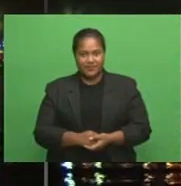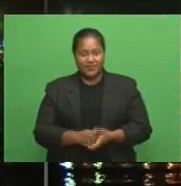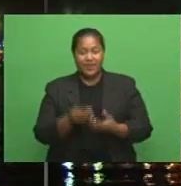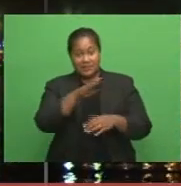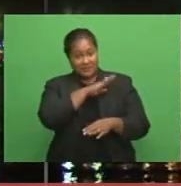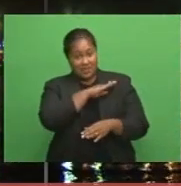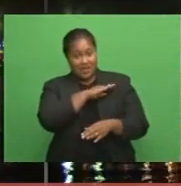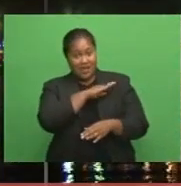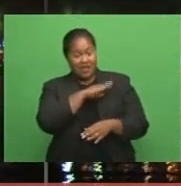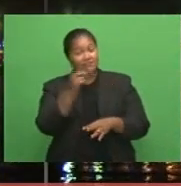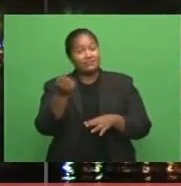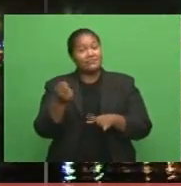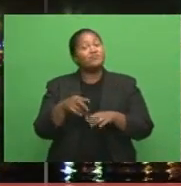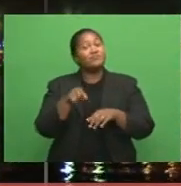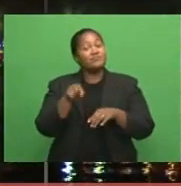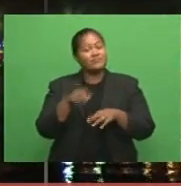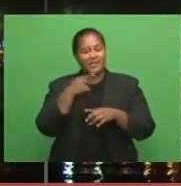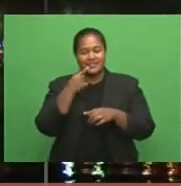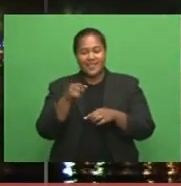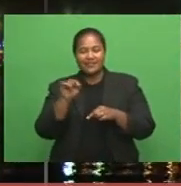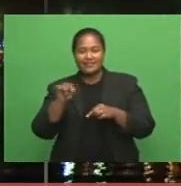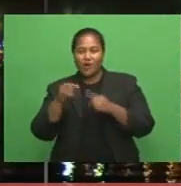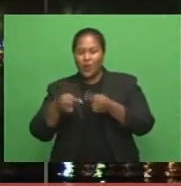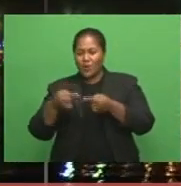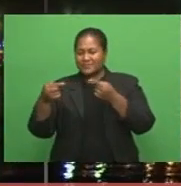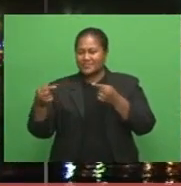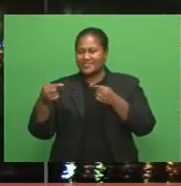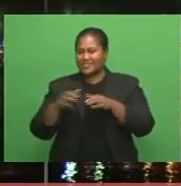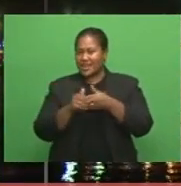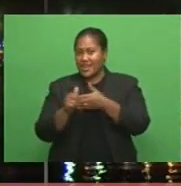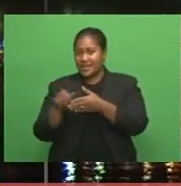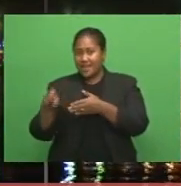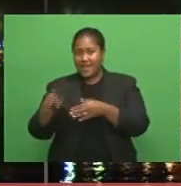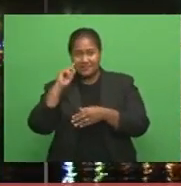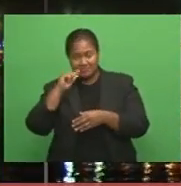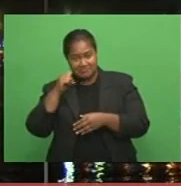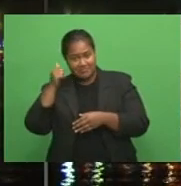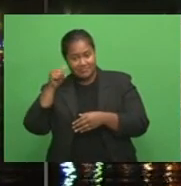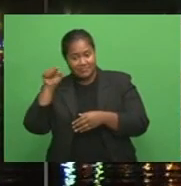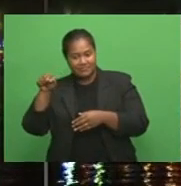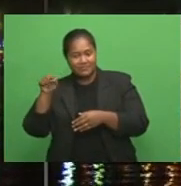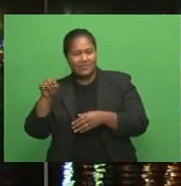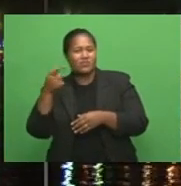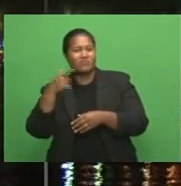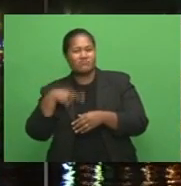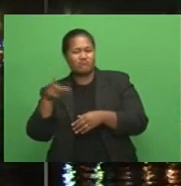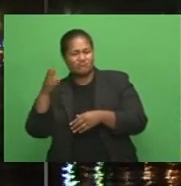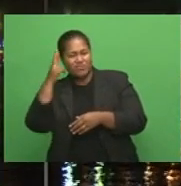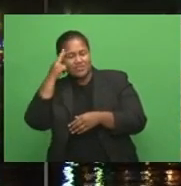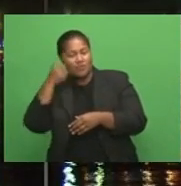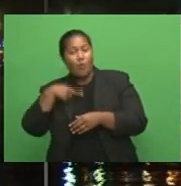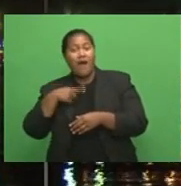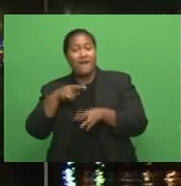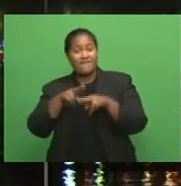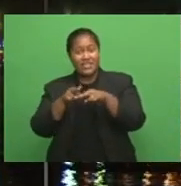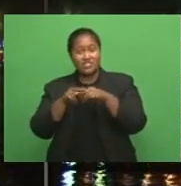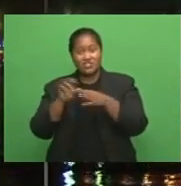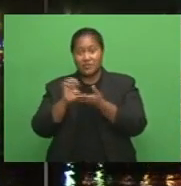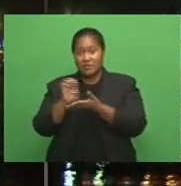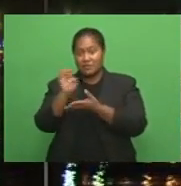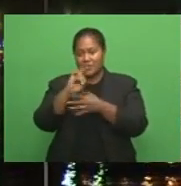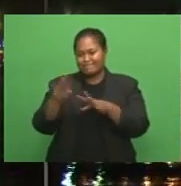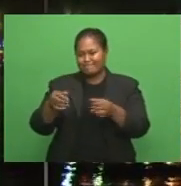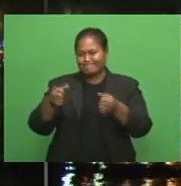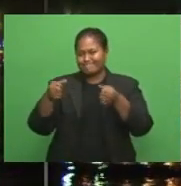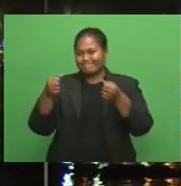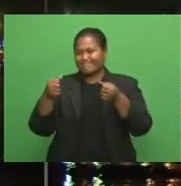Prime Minister Vurengem Bainimarama says opposition leader Sitiveni Rambuka is one of the reasons Fiji's economy came to a standstill